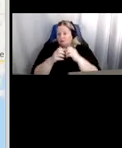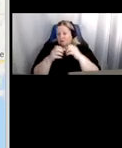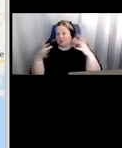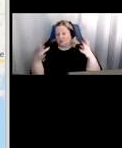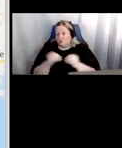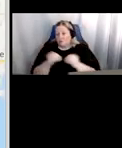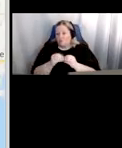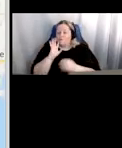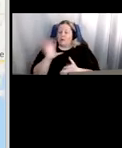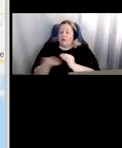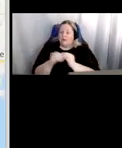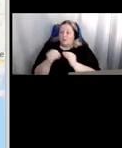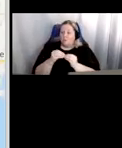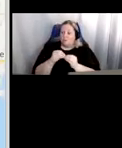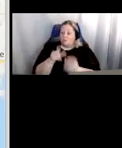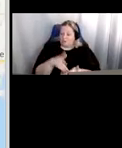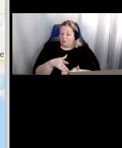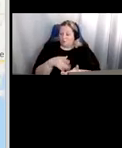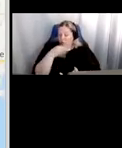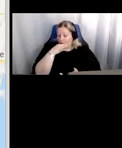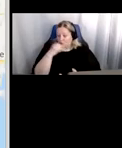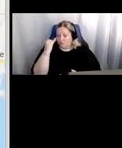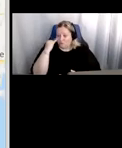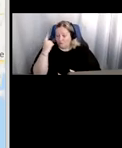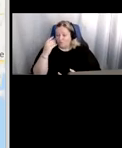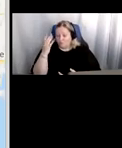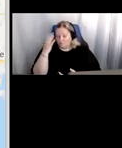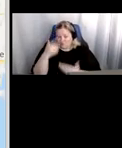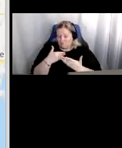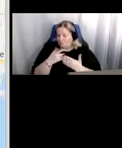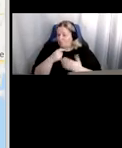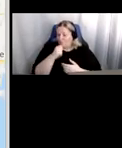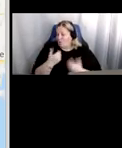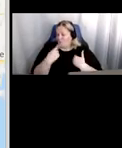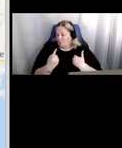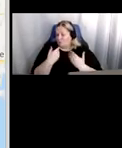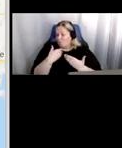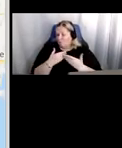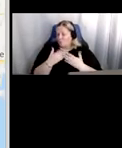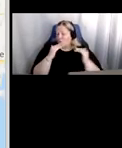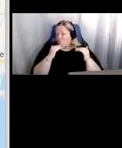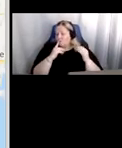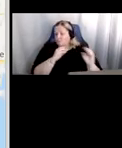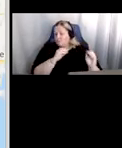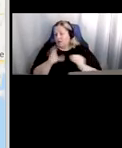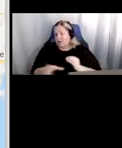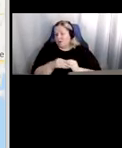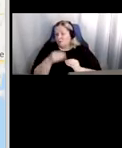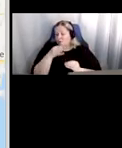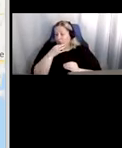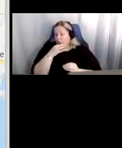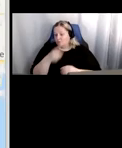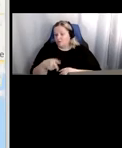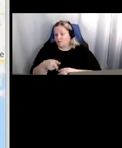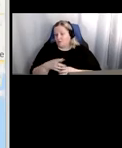more demonstration centers soon. So if you know someone who lives somewhere where there's not a demonstration center close, hopefully we will be adding one close to